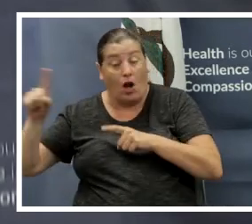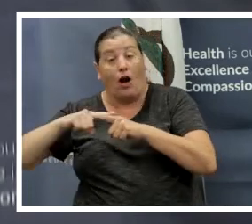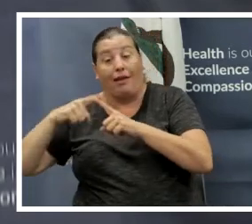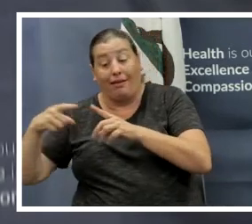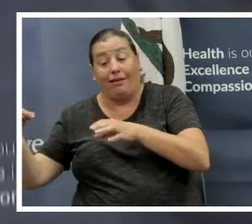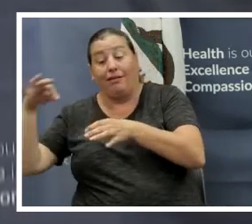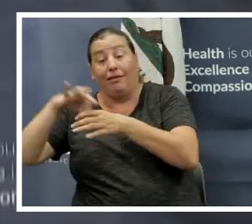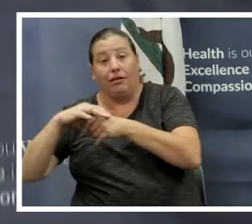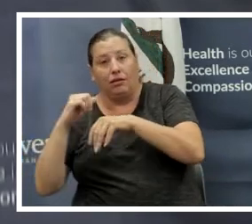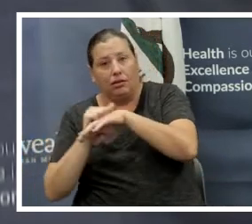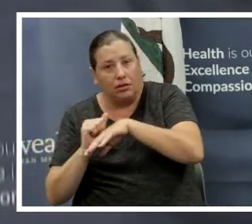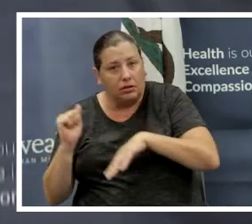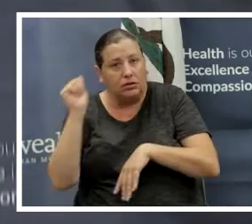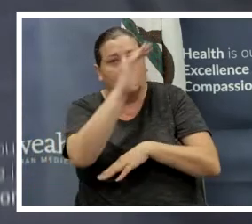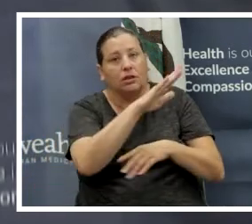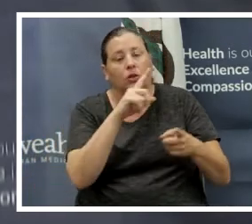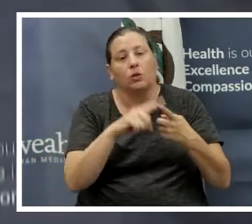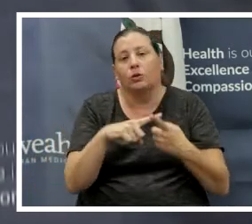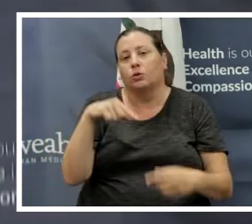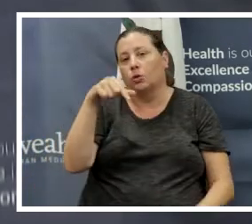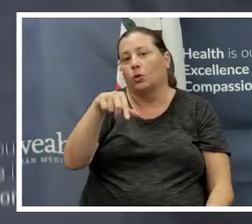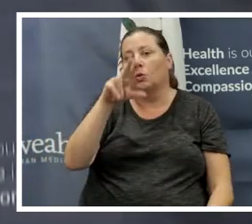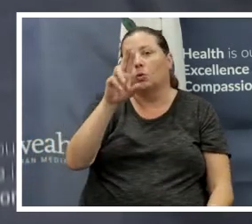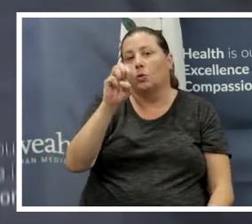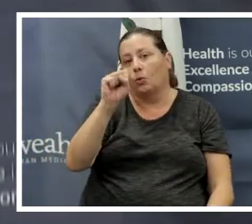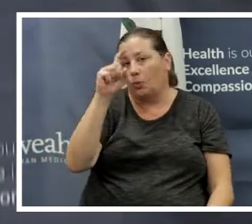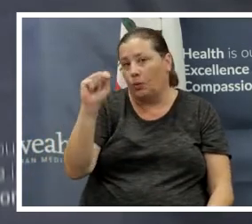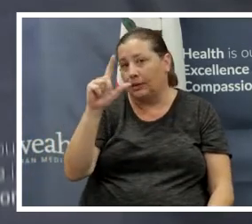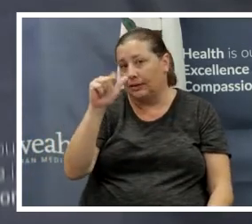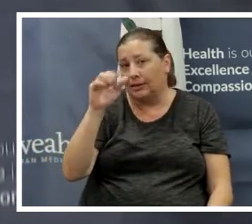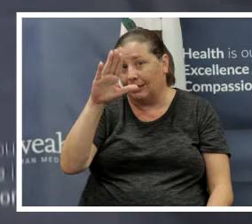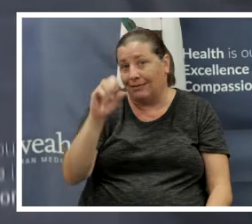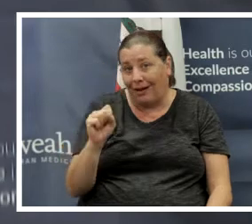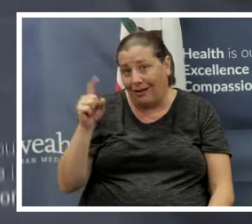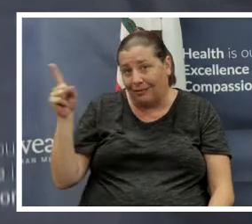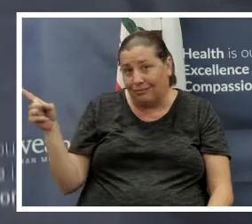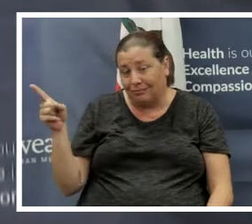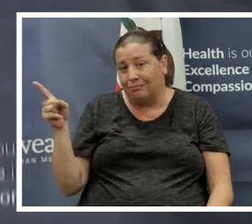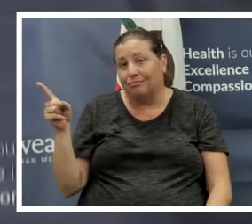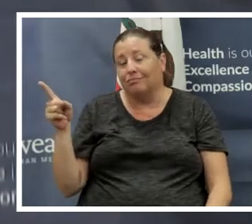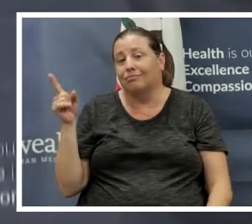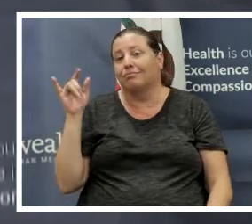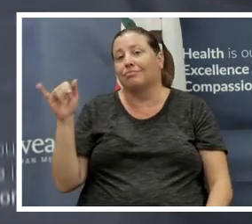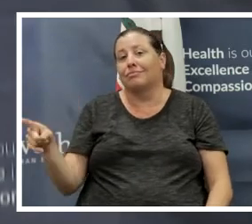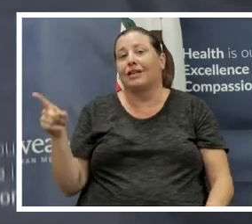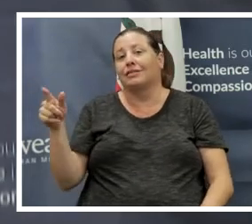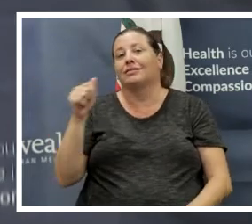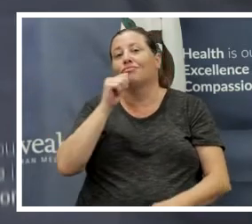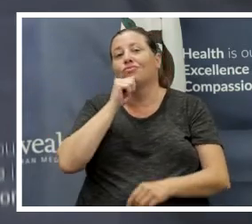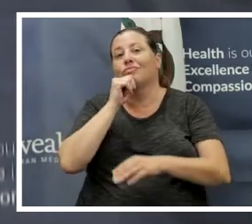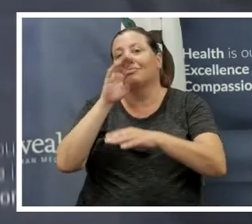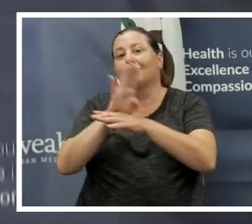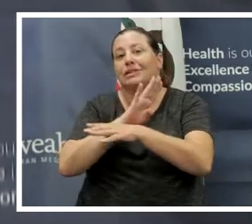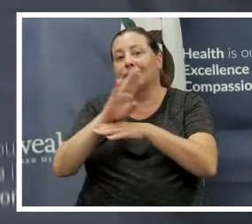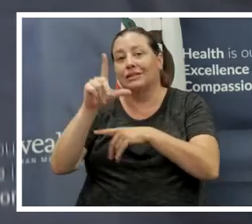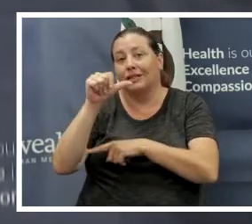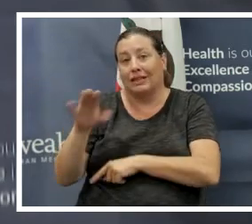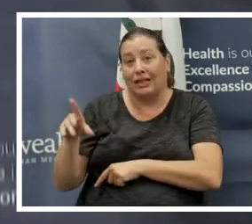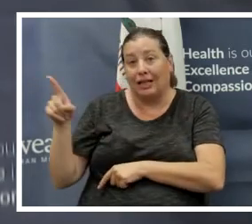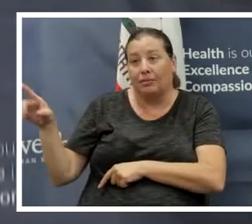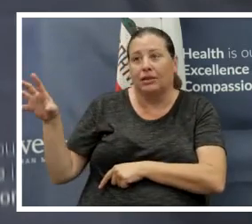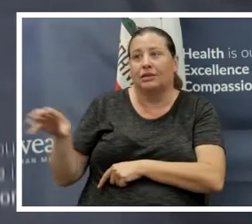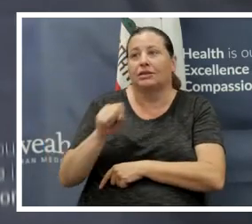specimen to Quest Labs, which is a commercial lab. And that's the lab that was taking 2 to 3 weeks to turn